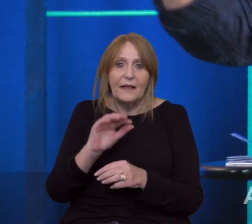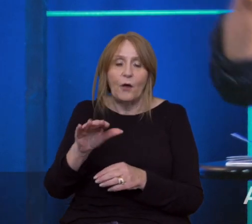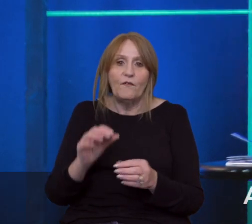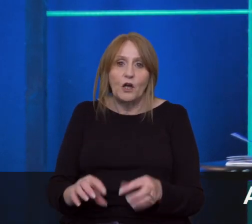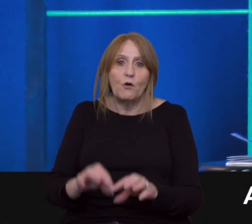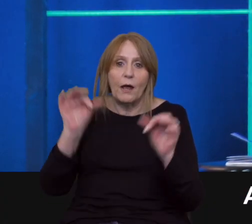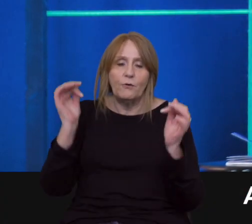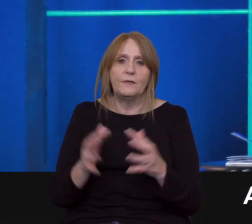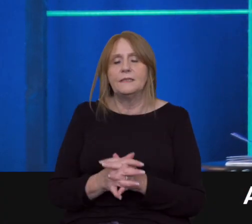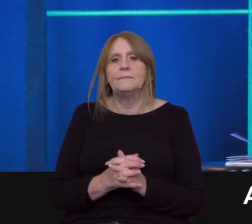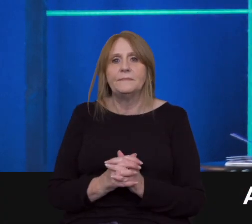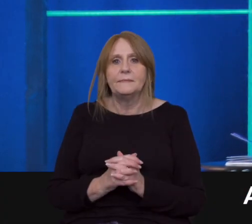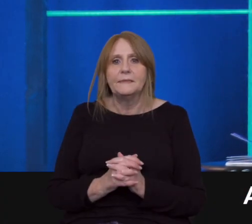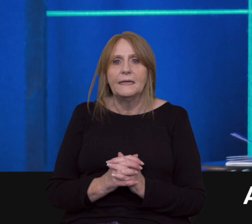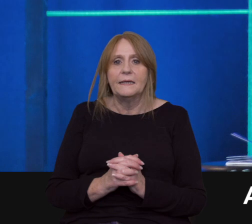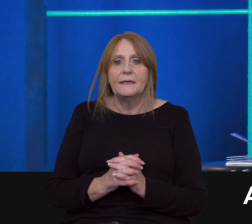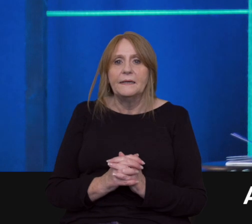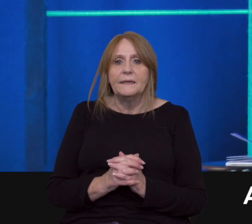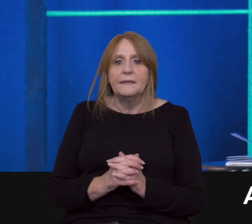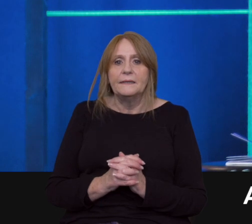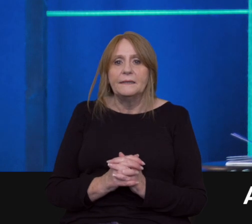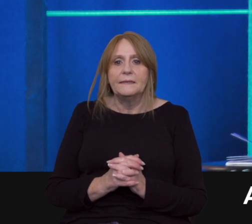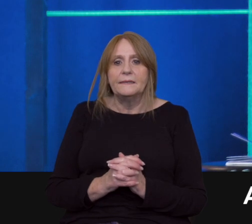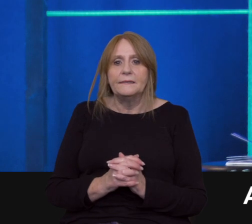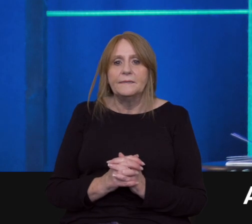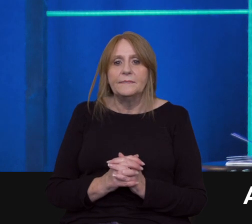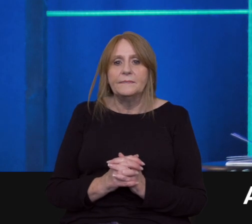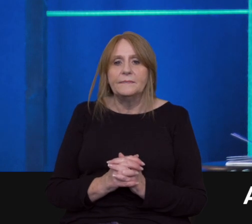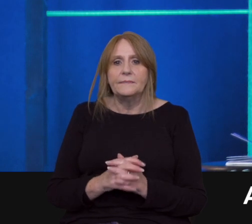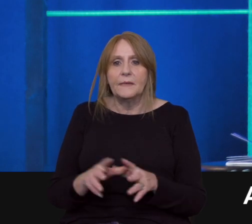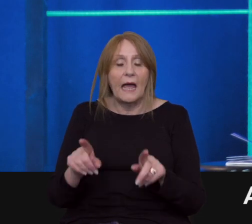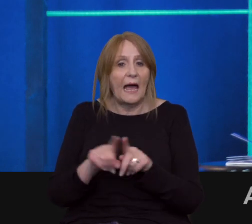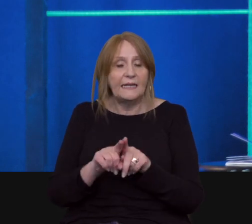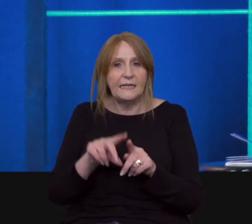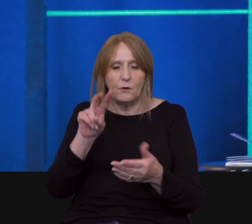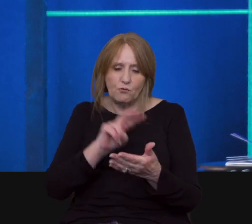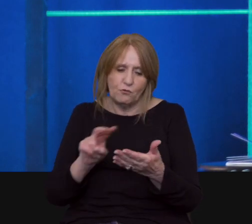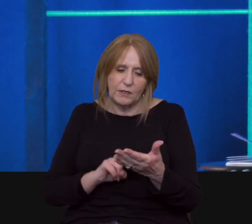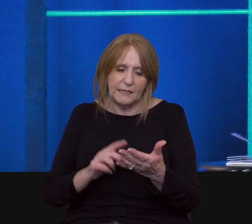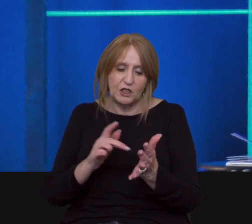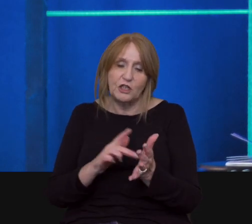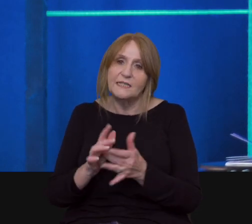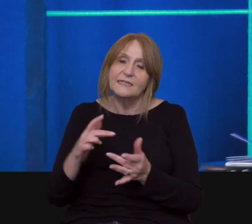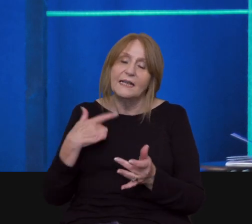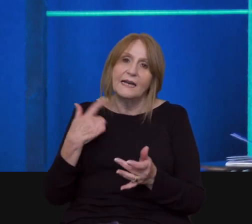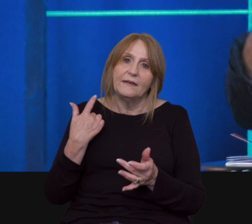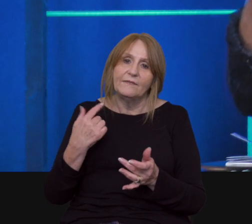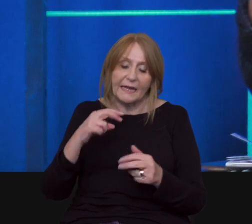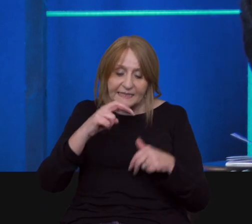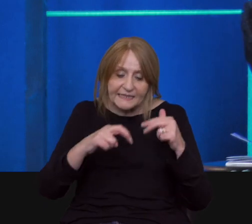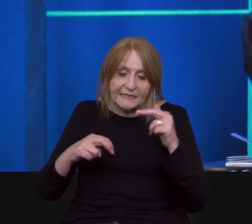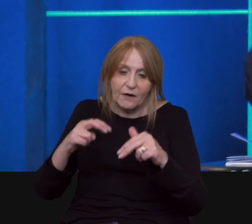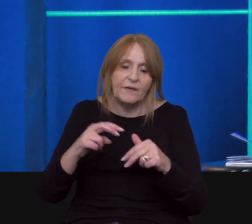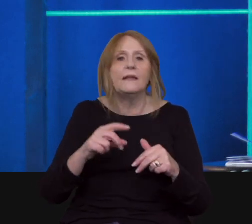grace of God. And you know what? As I read the life of Jesus, I discover that He lived